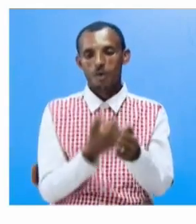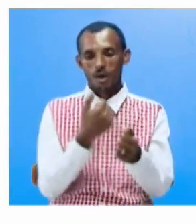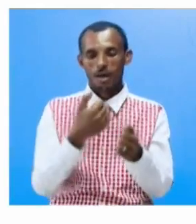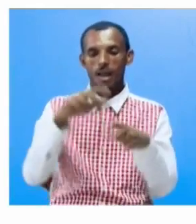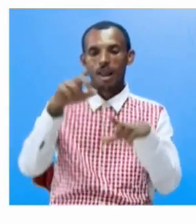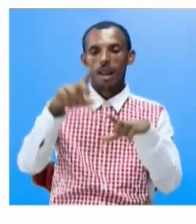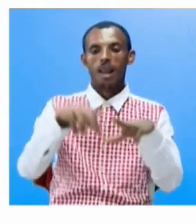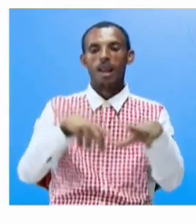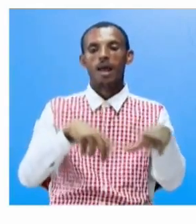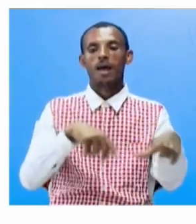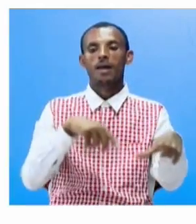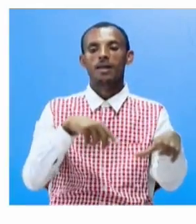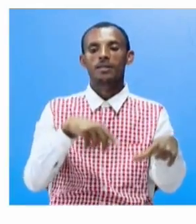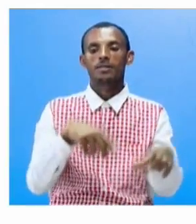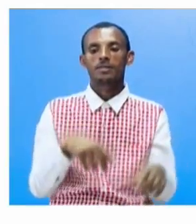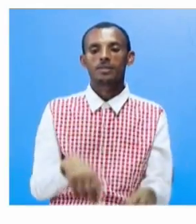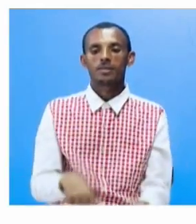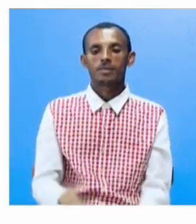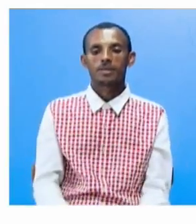line segments